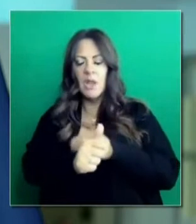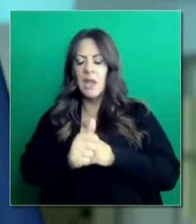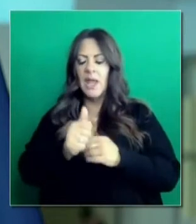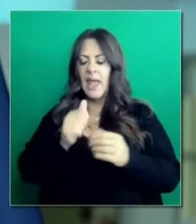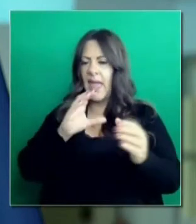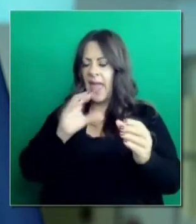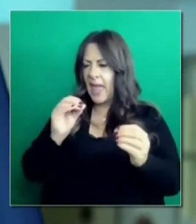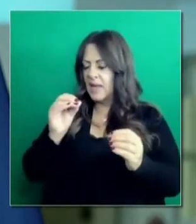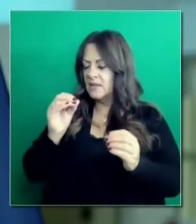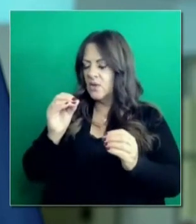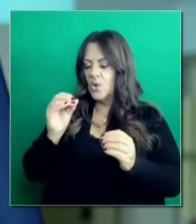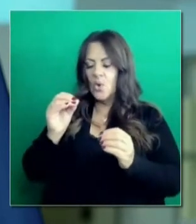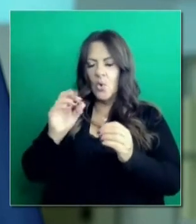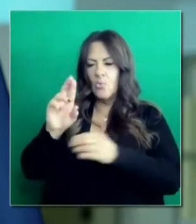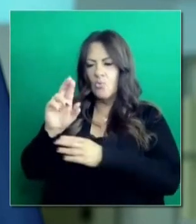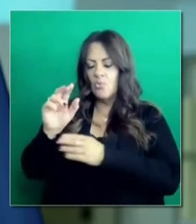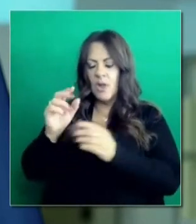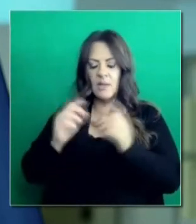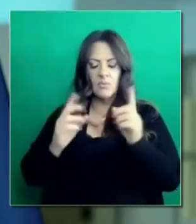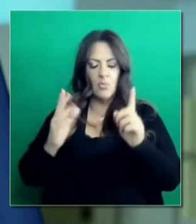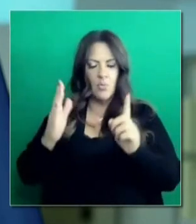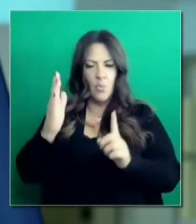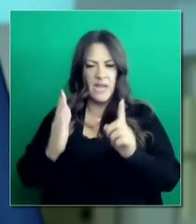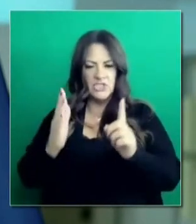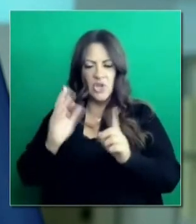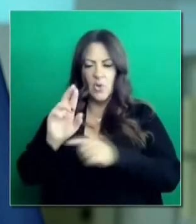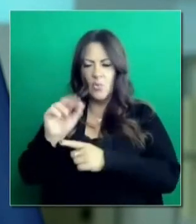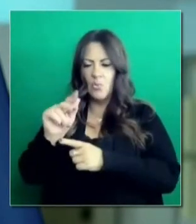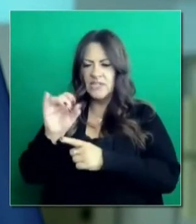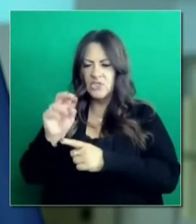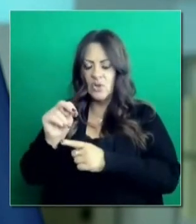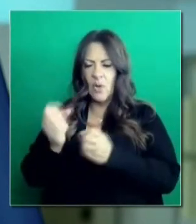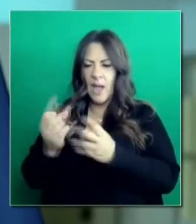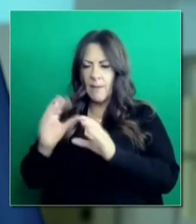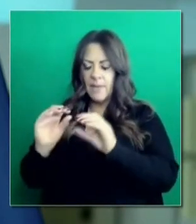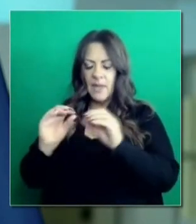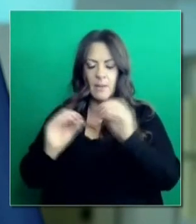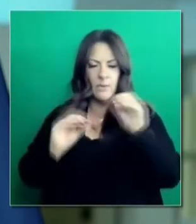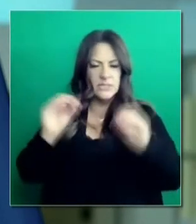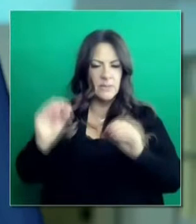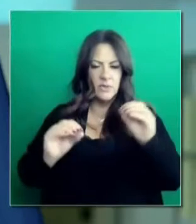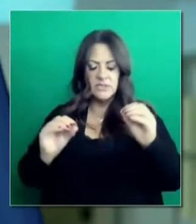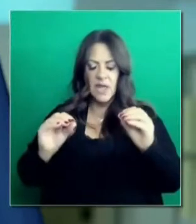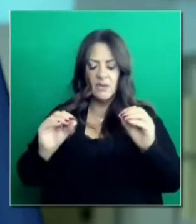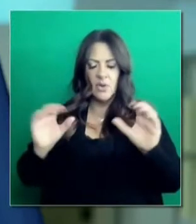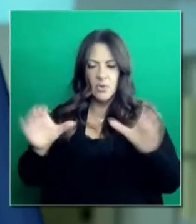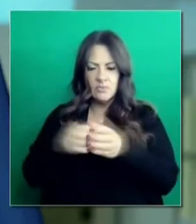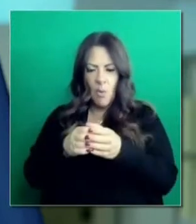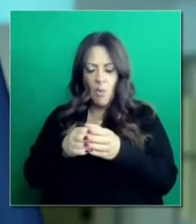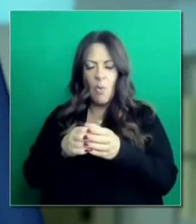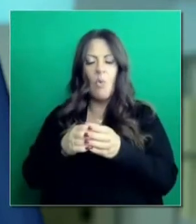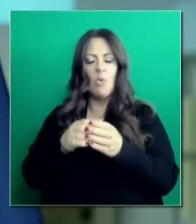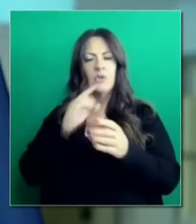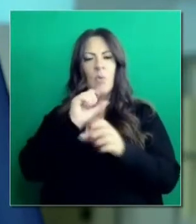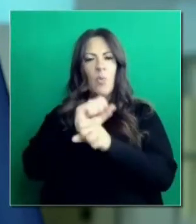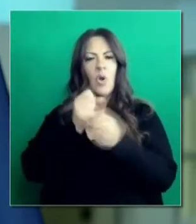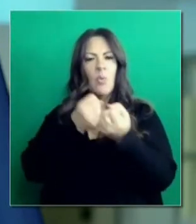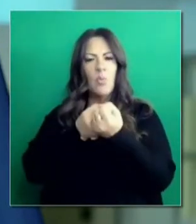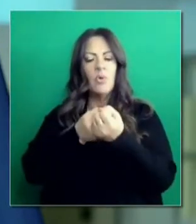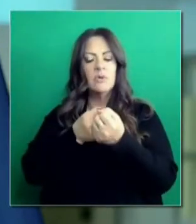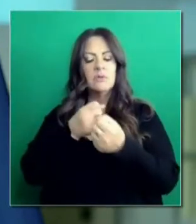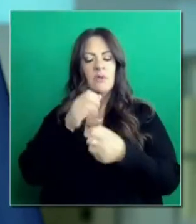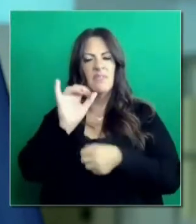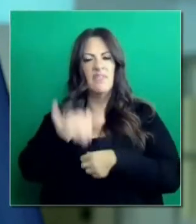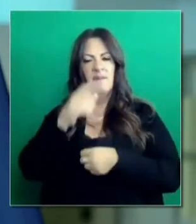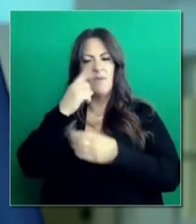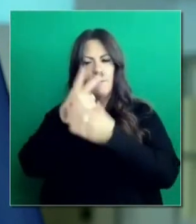compensation, support, that I signed a bill that I promoted as well on collective bargaining that actually set the table